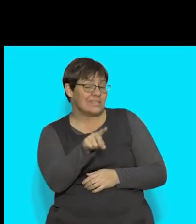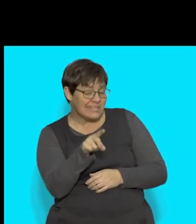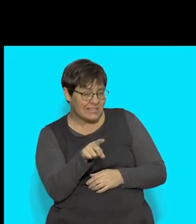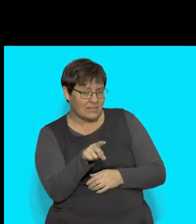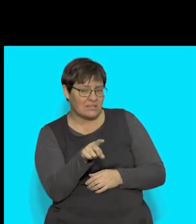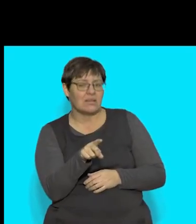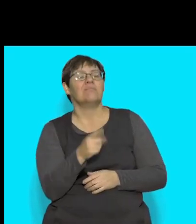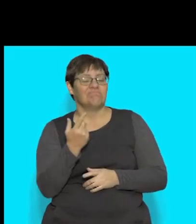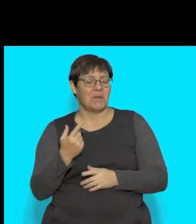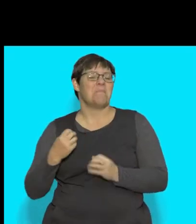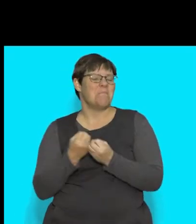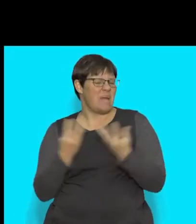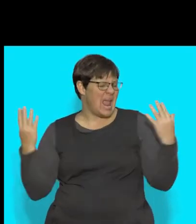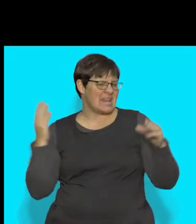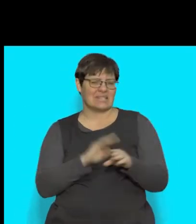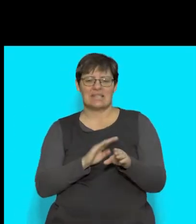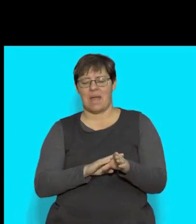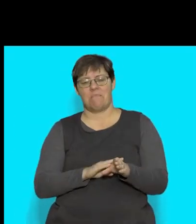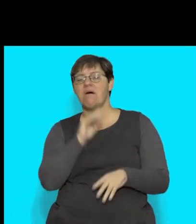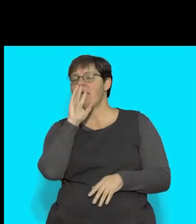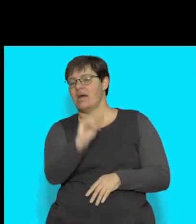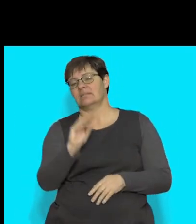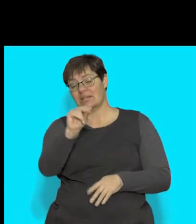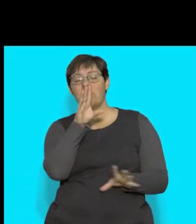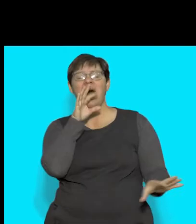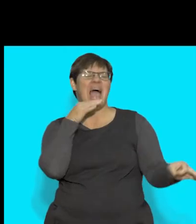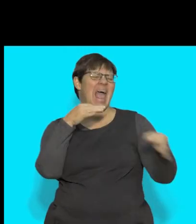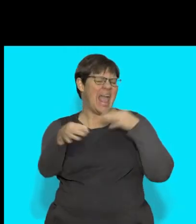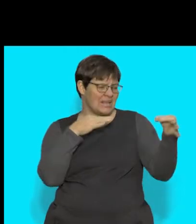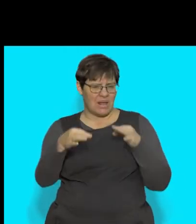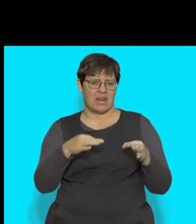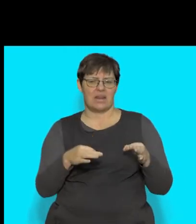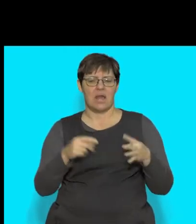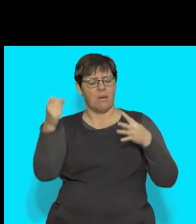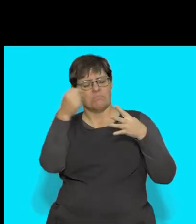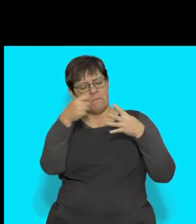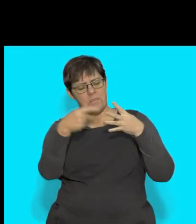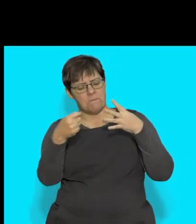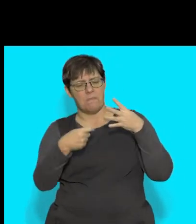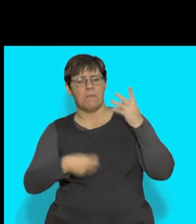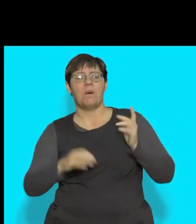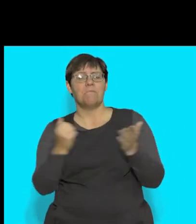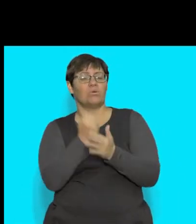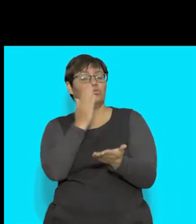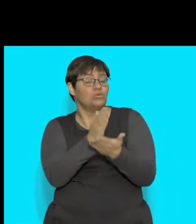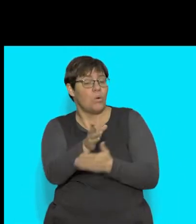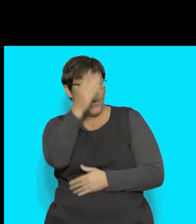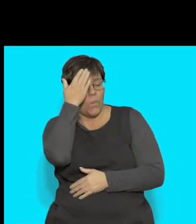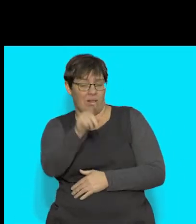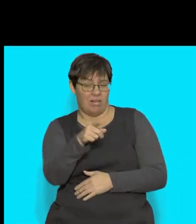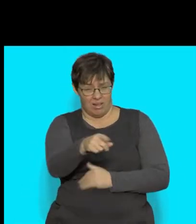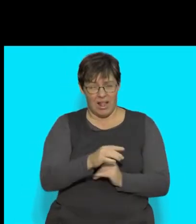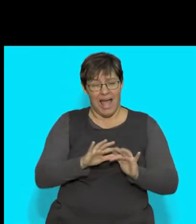it's often asked. You need to explain, write down in point form, make sure you know it, right,